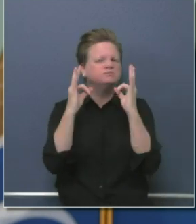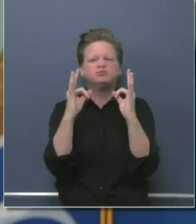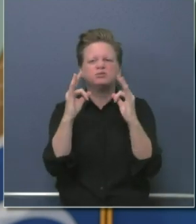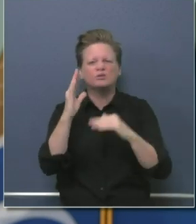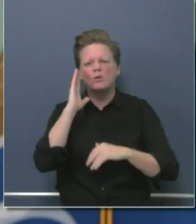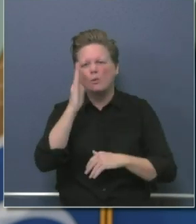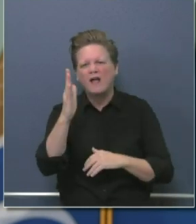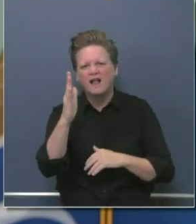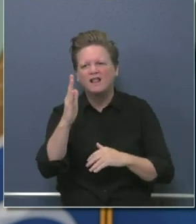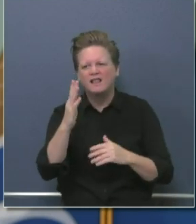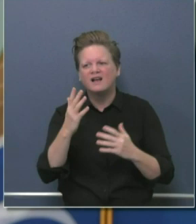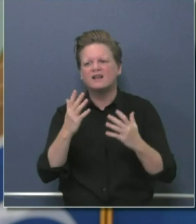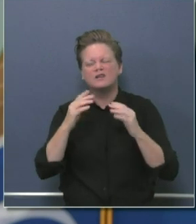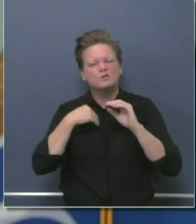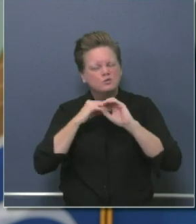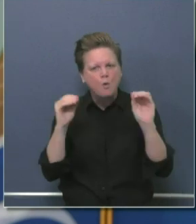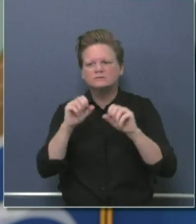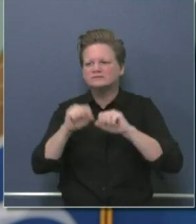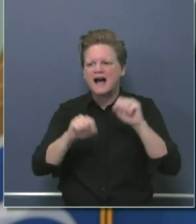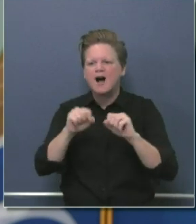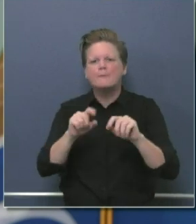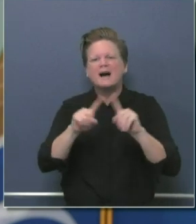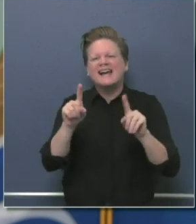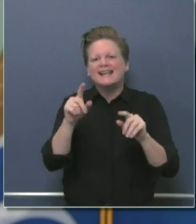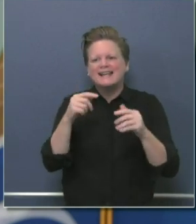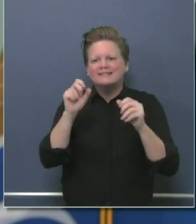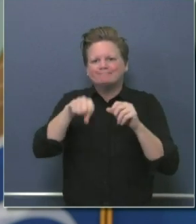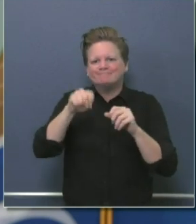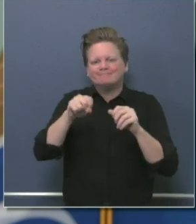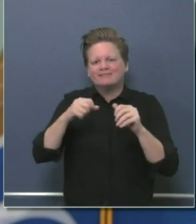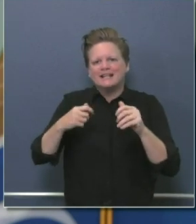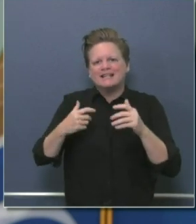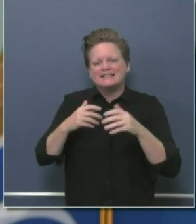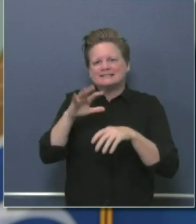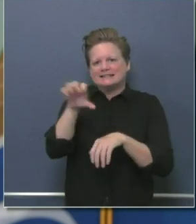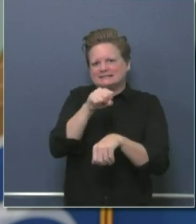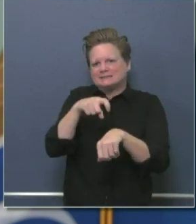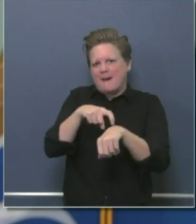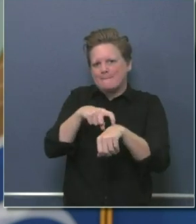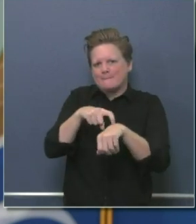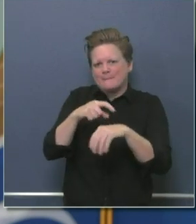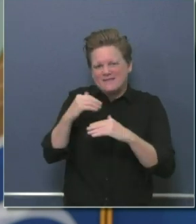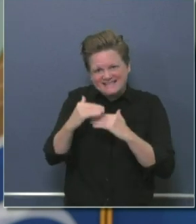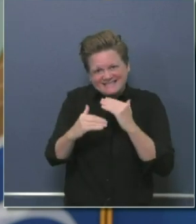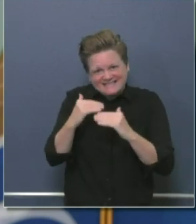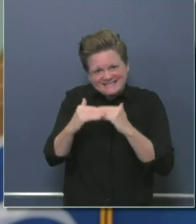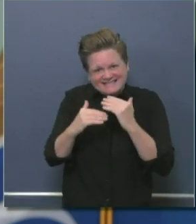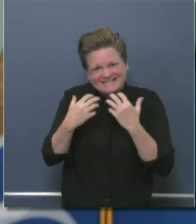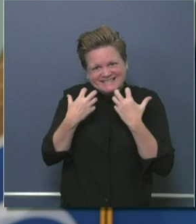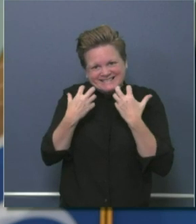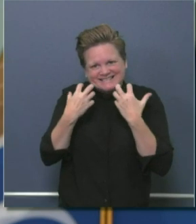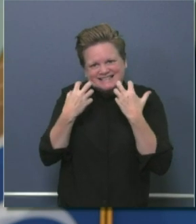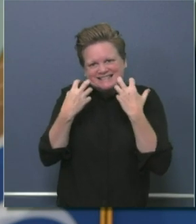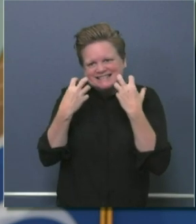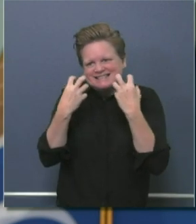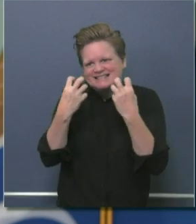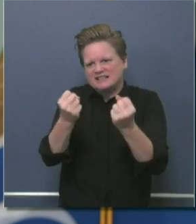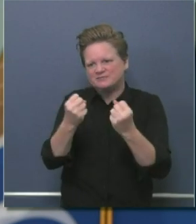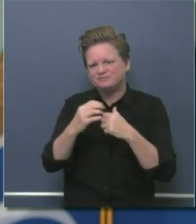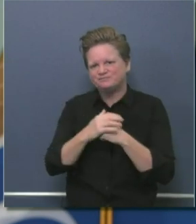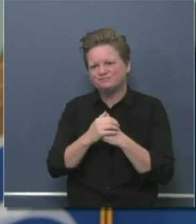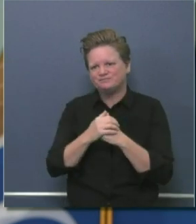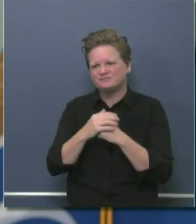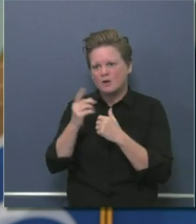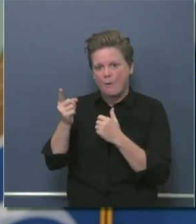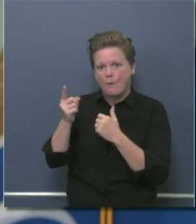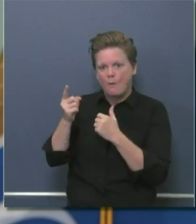my mind, but it's going to take a little bit of time. I'm not of this opinion, and nor are my economic advisors, including Janet Yellen, former Fed chair, and